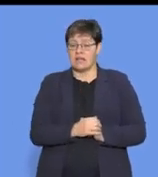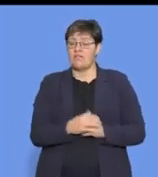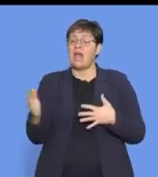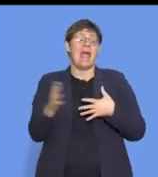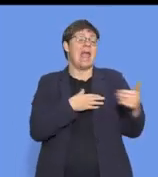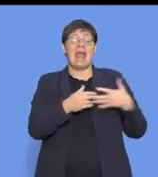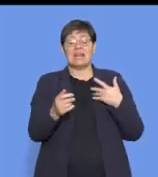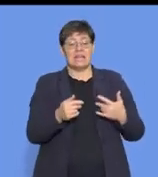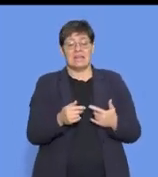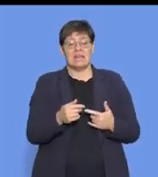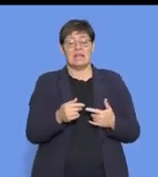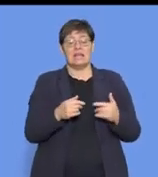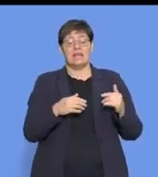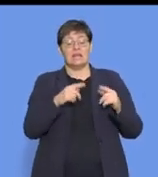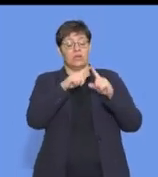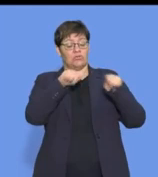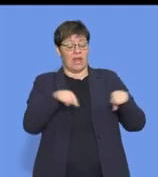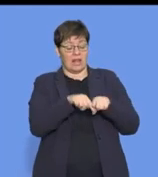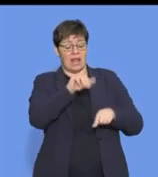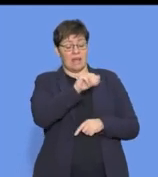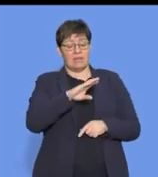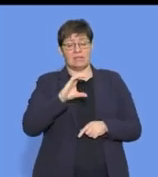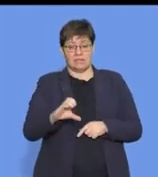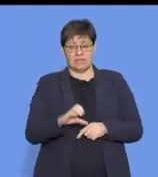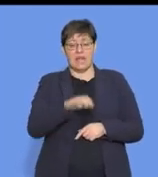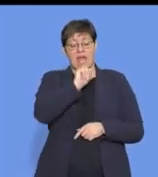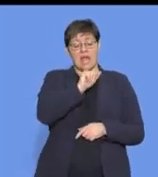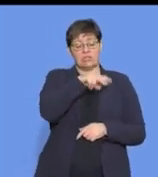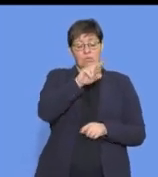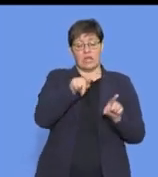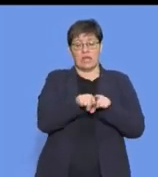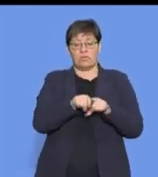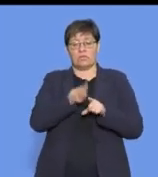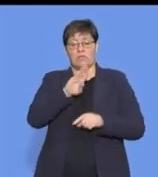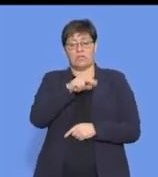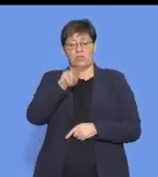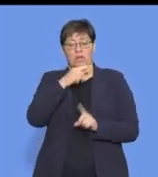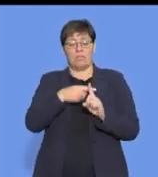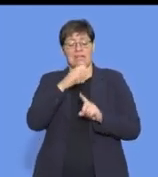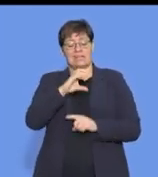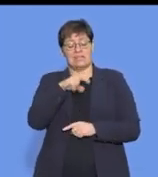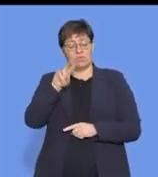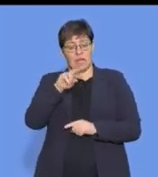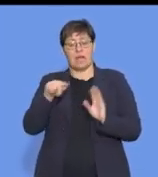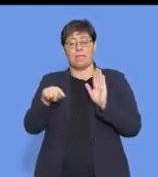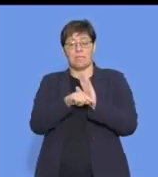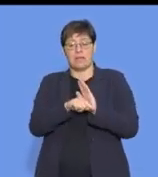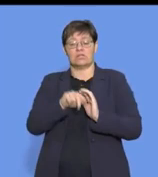any triangle ABC, A squared equals to B squared plus C squared